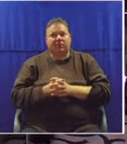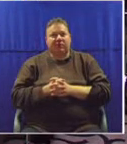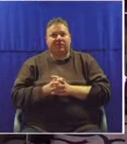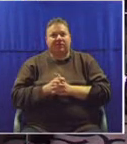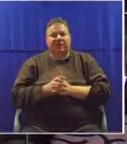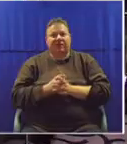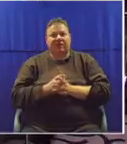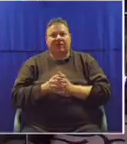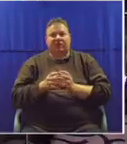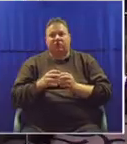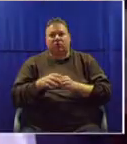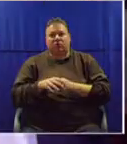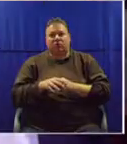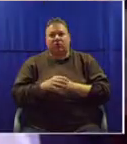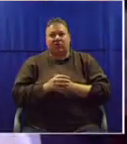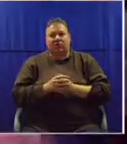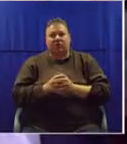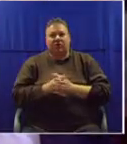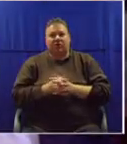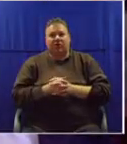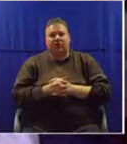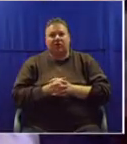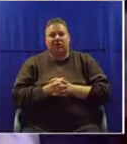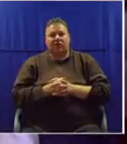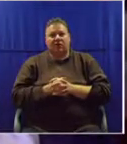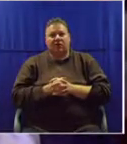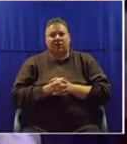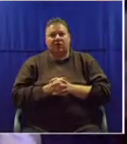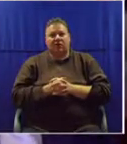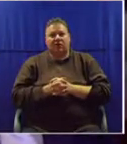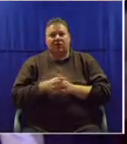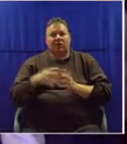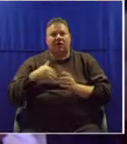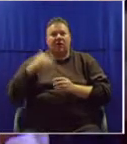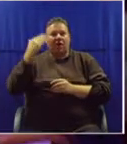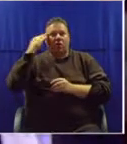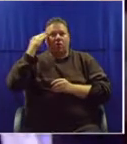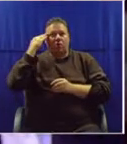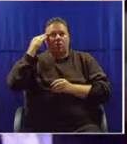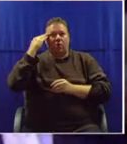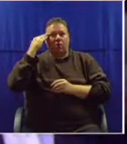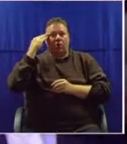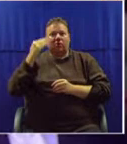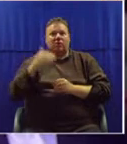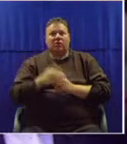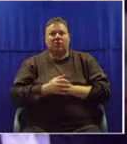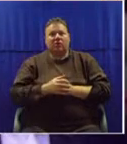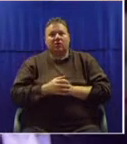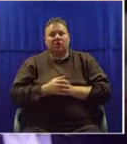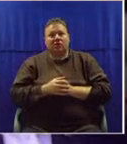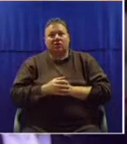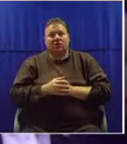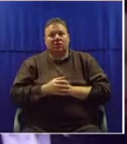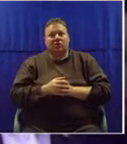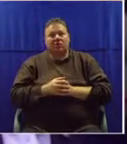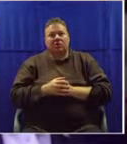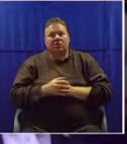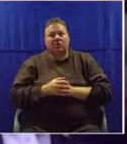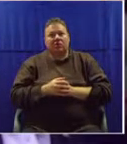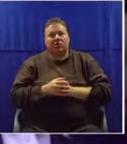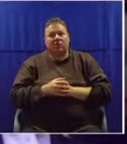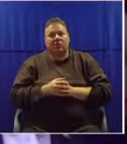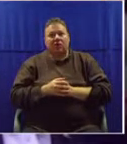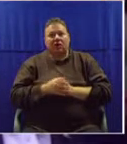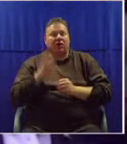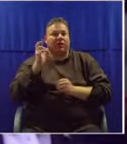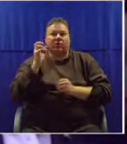Thank you, honorable speaker. I thought in terms of the same rule 6, your indulgence is